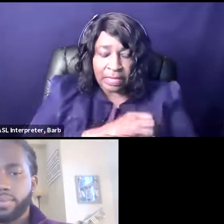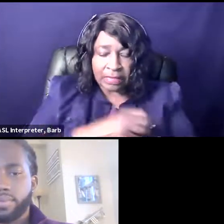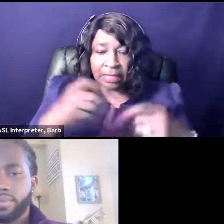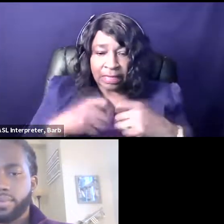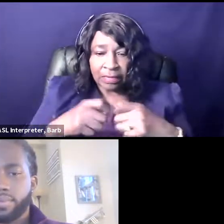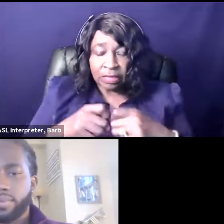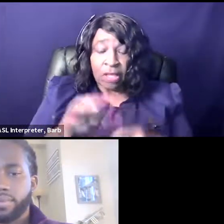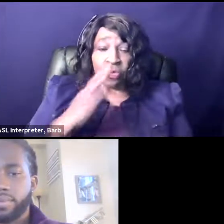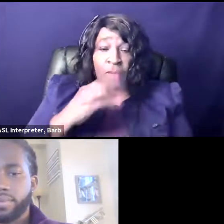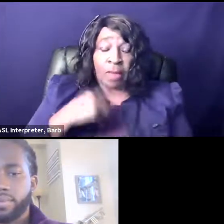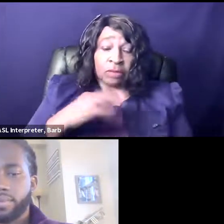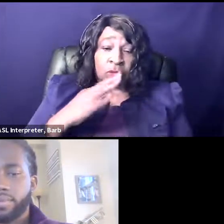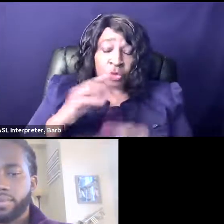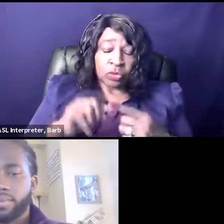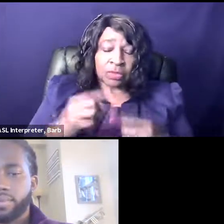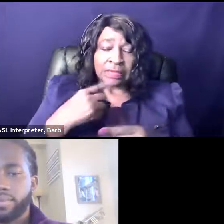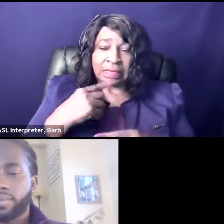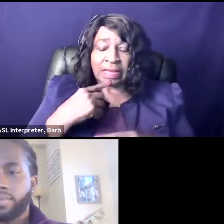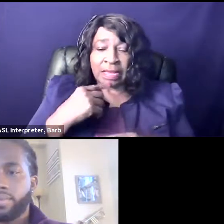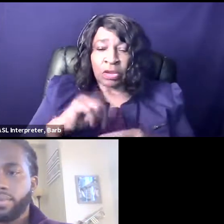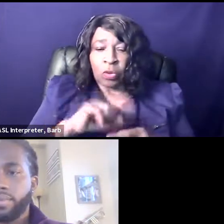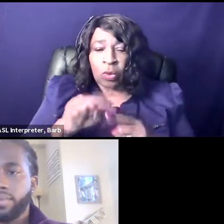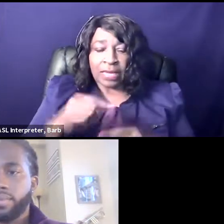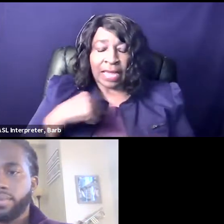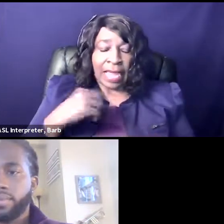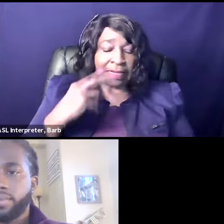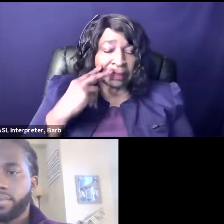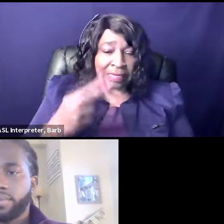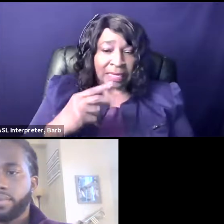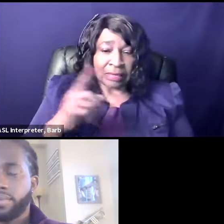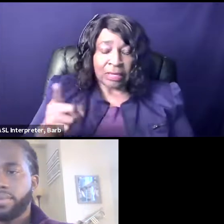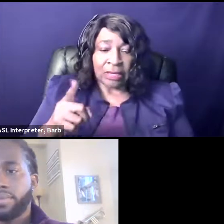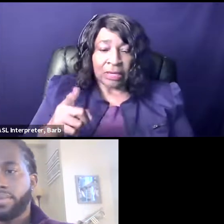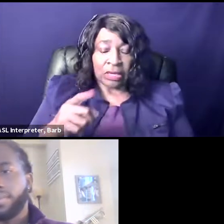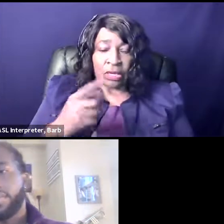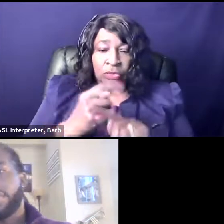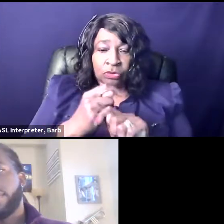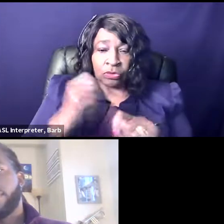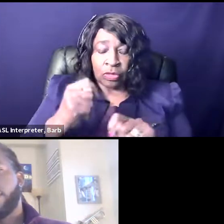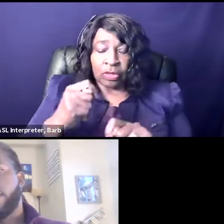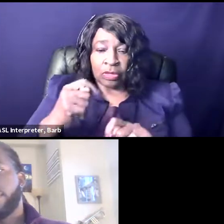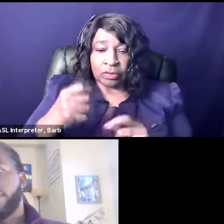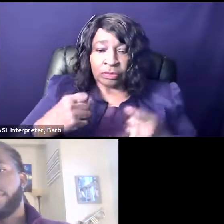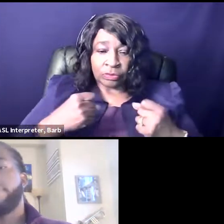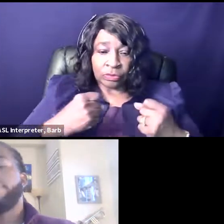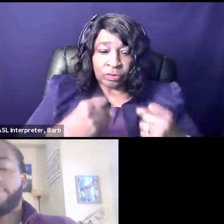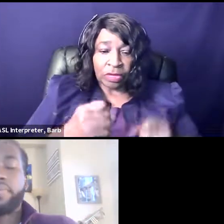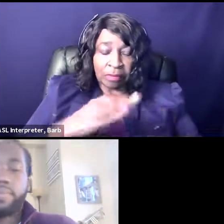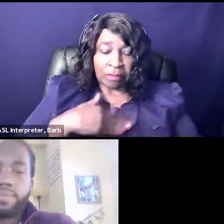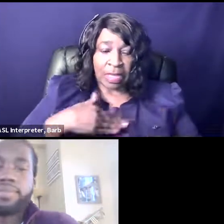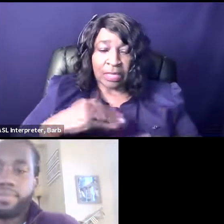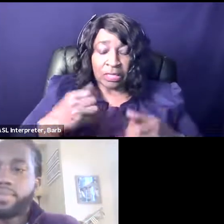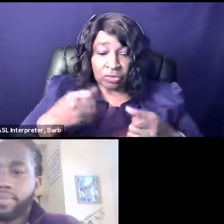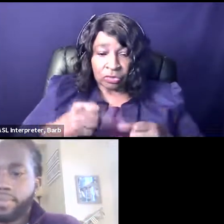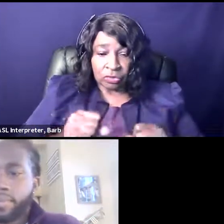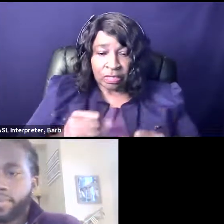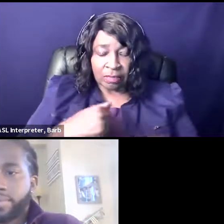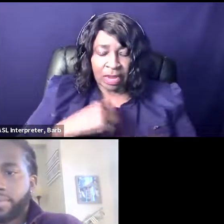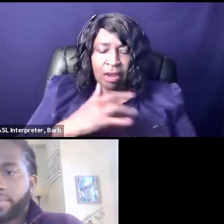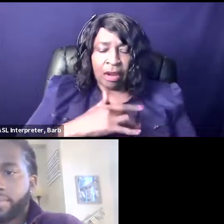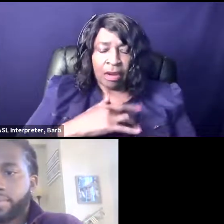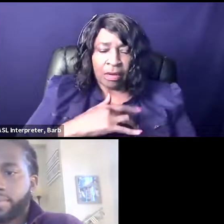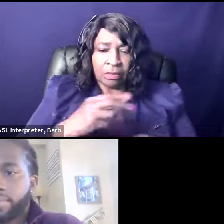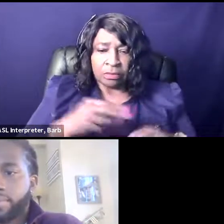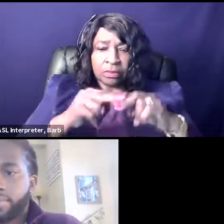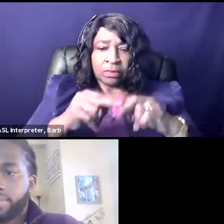speaking to, was saying, like, when I see the utility truck come down my street, my heart rate goes up. And I was like, tell me more, what